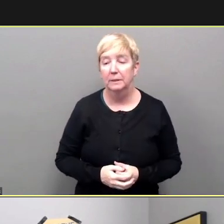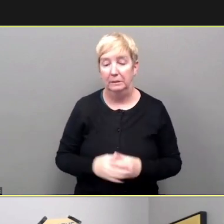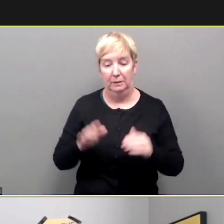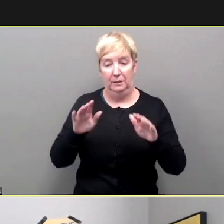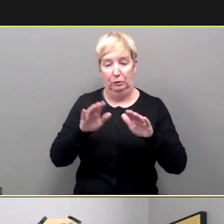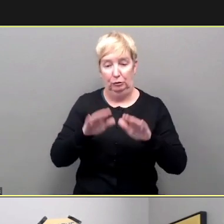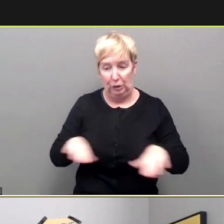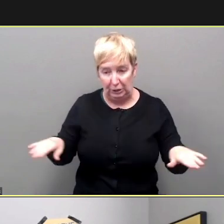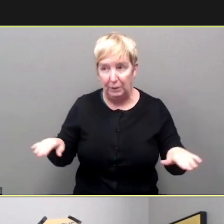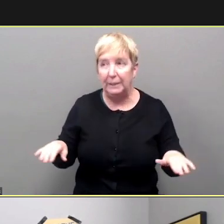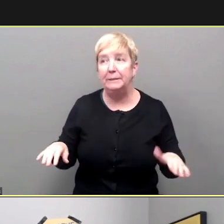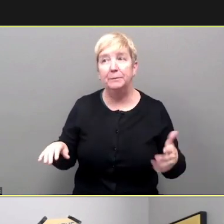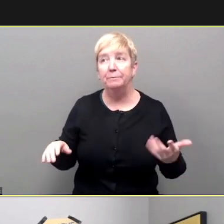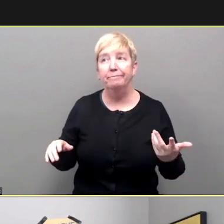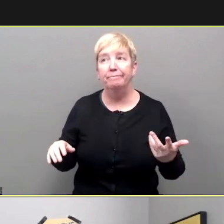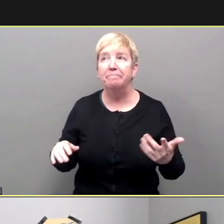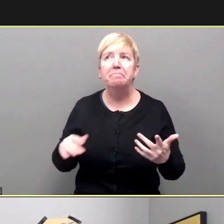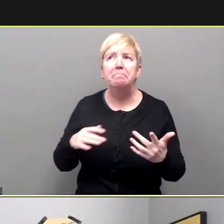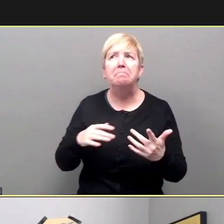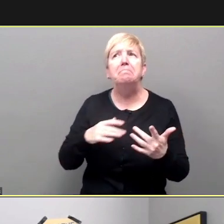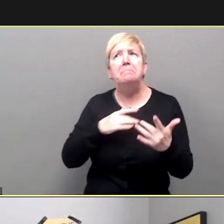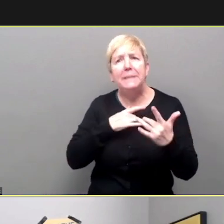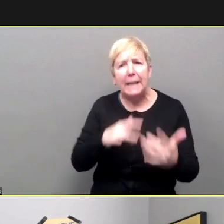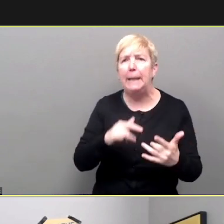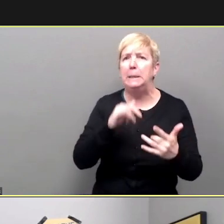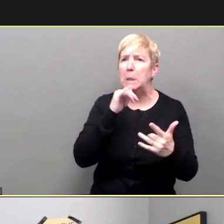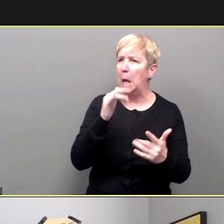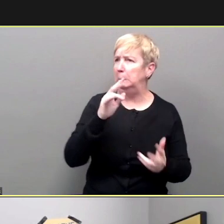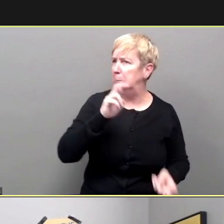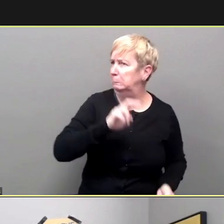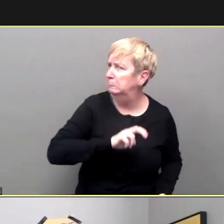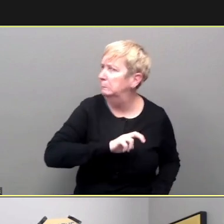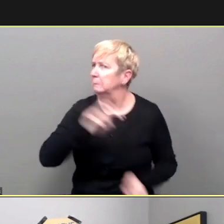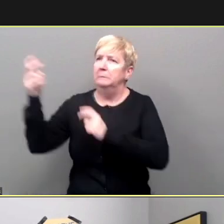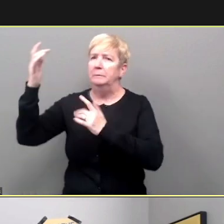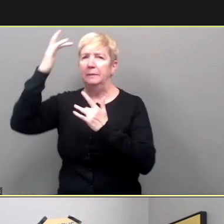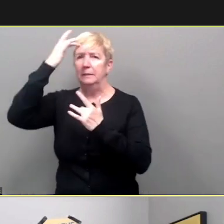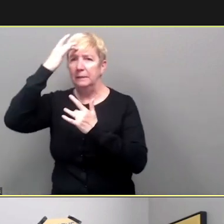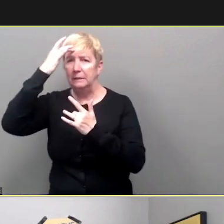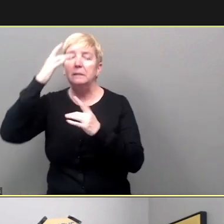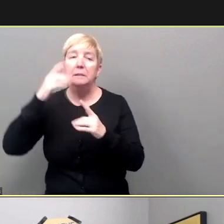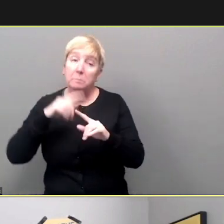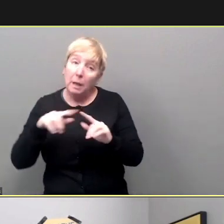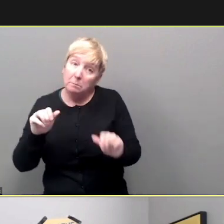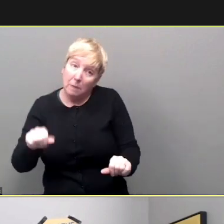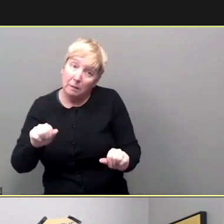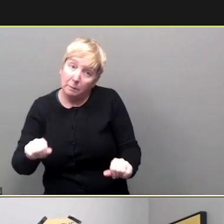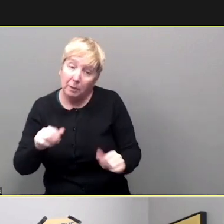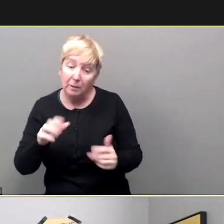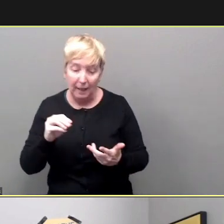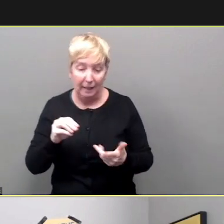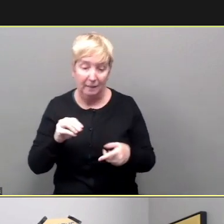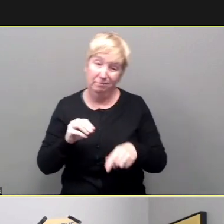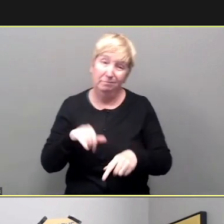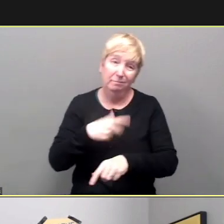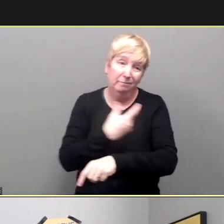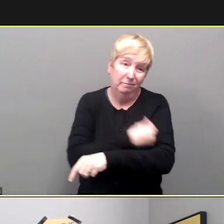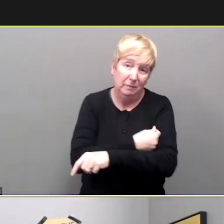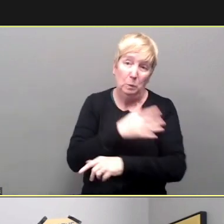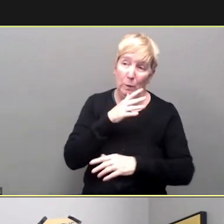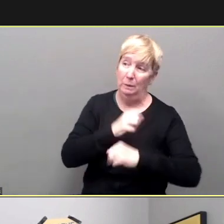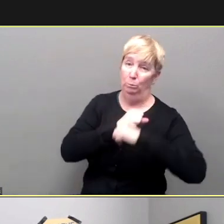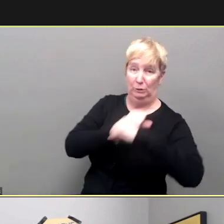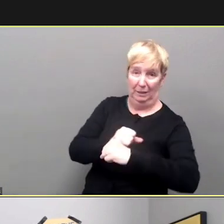Children most of the time don't get serious illness, but they can. So it does protect them from getting a serious COVID.